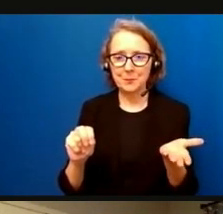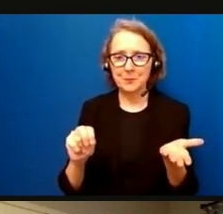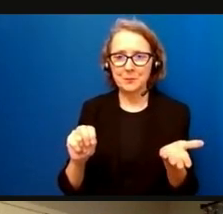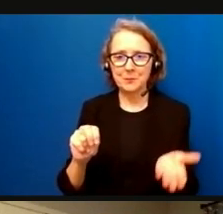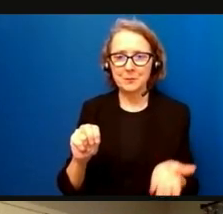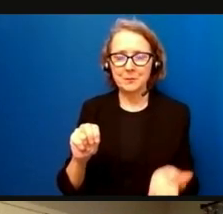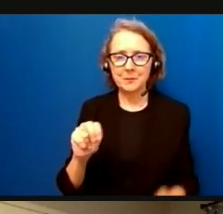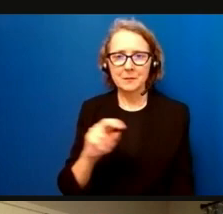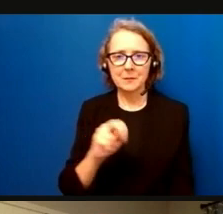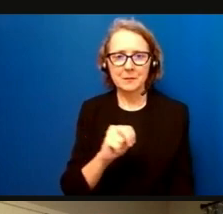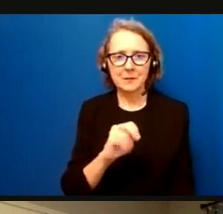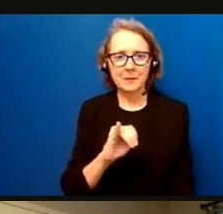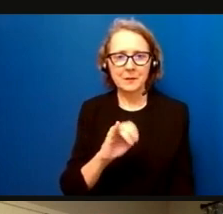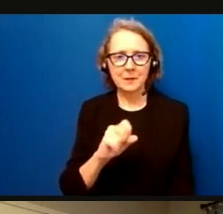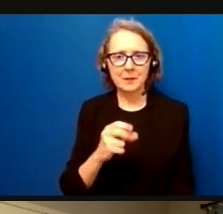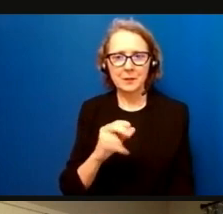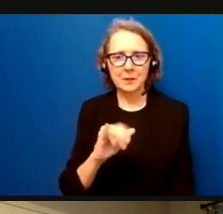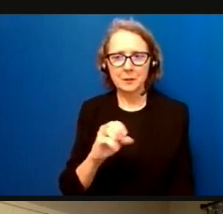Commissioner Nishioka.